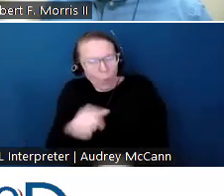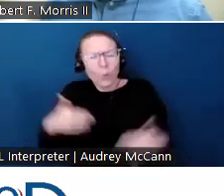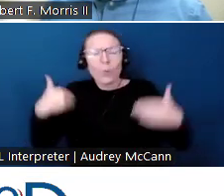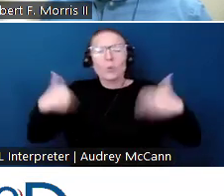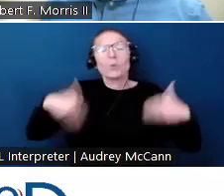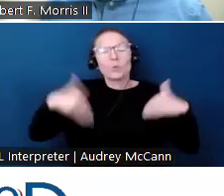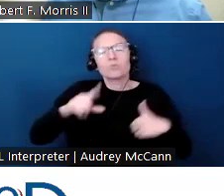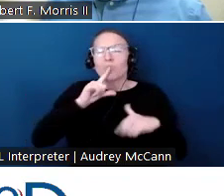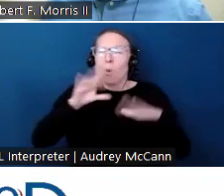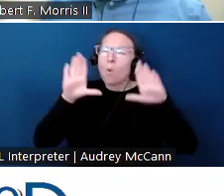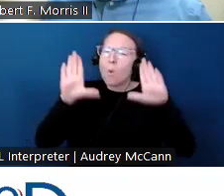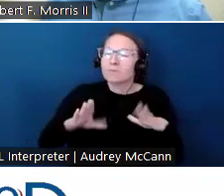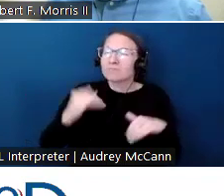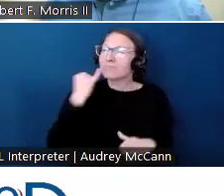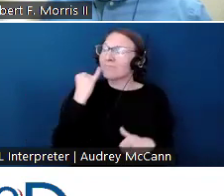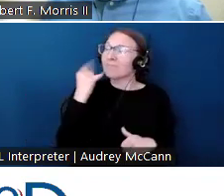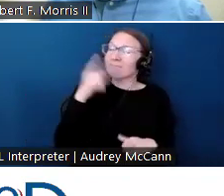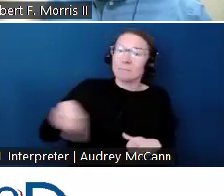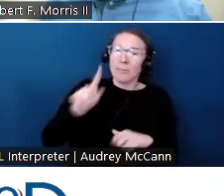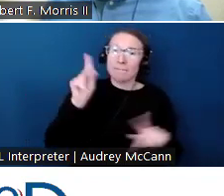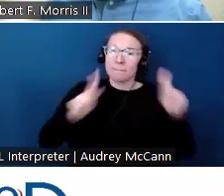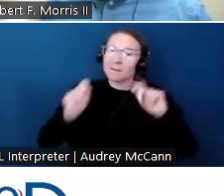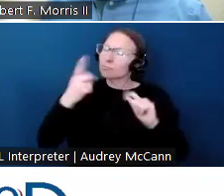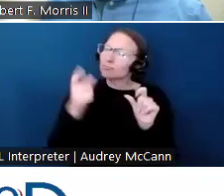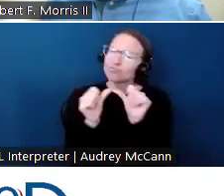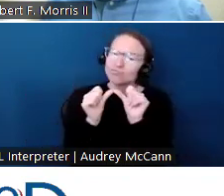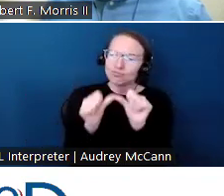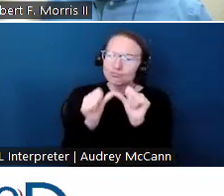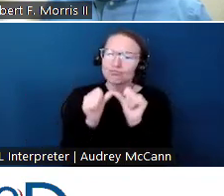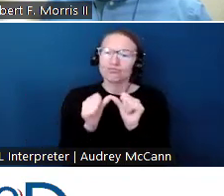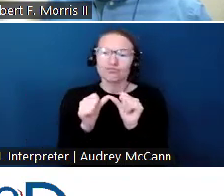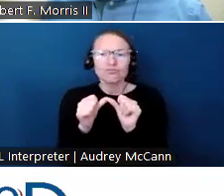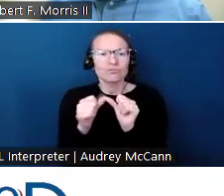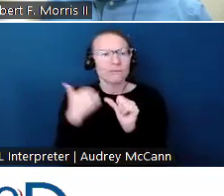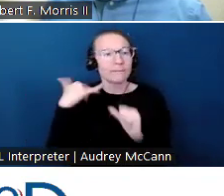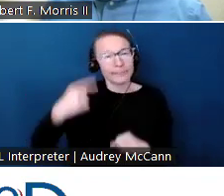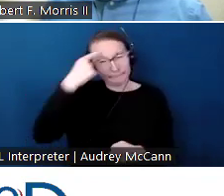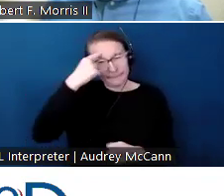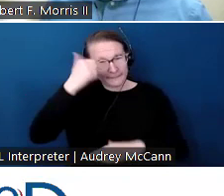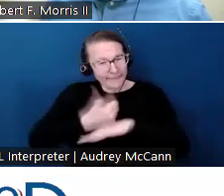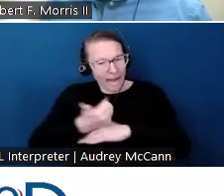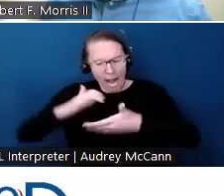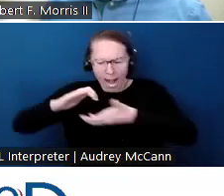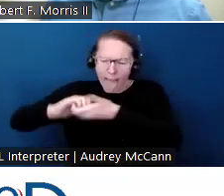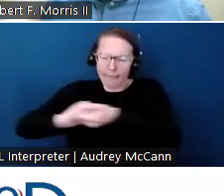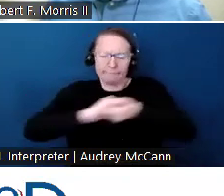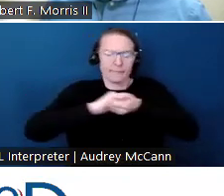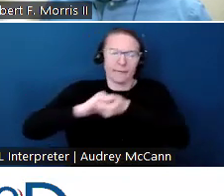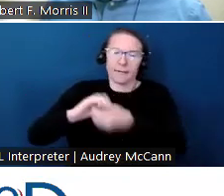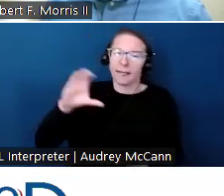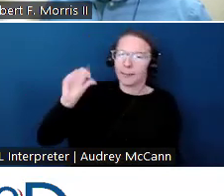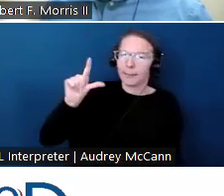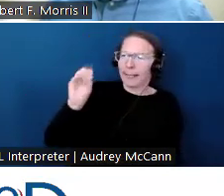really awesome. And if people can just, you know, continue to have that mentality to collaborate, I think is super